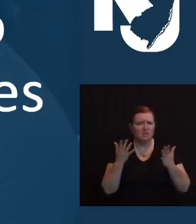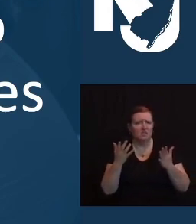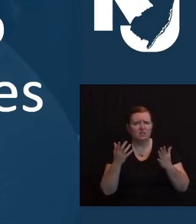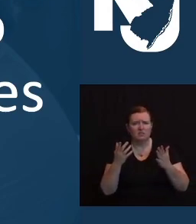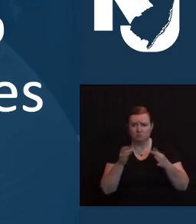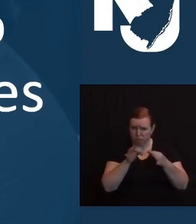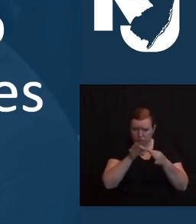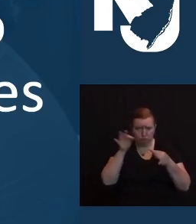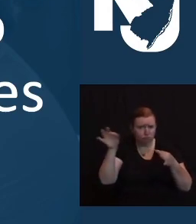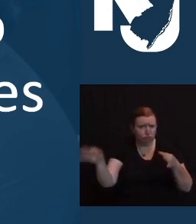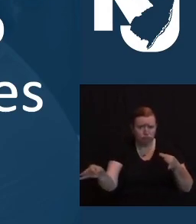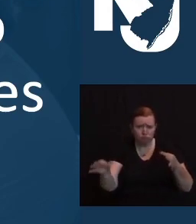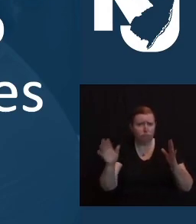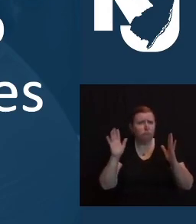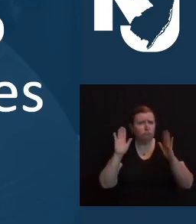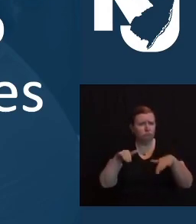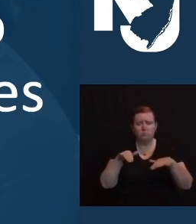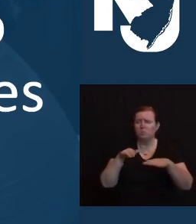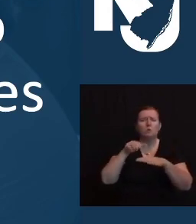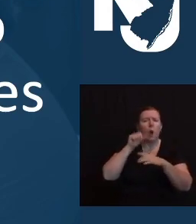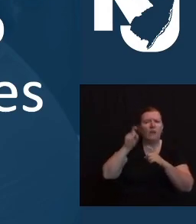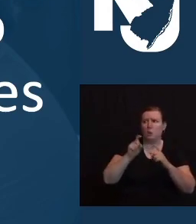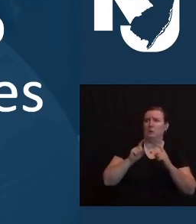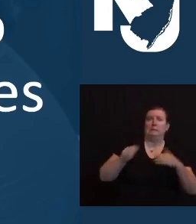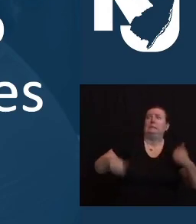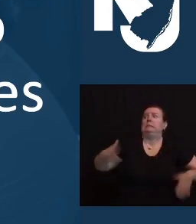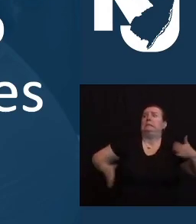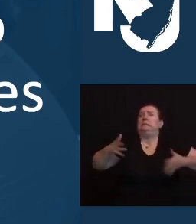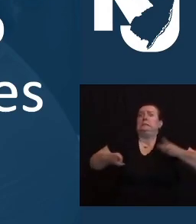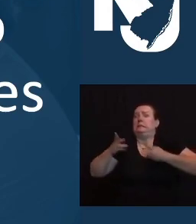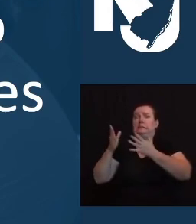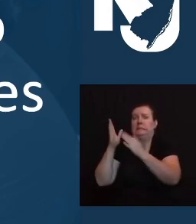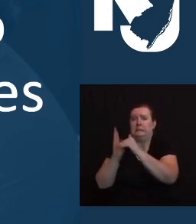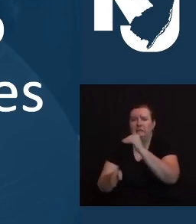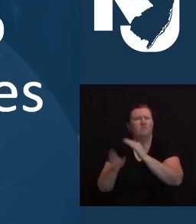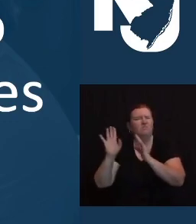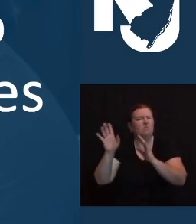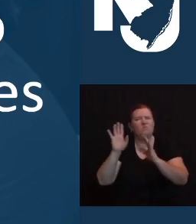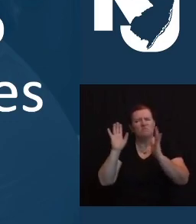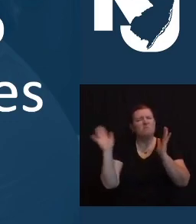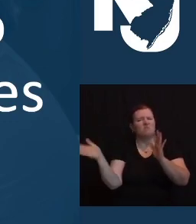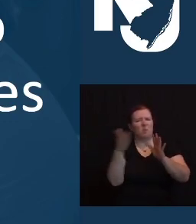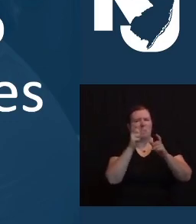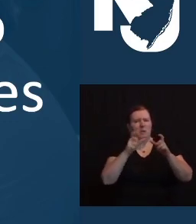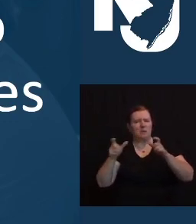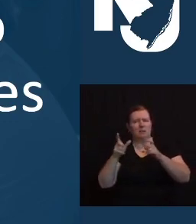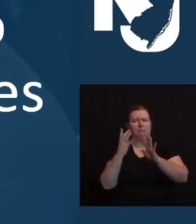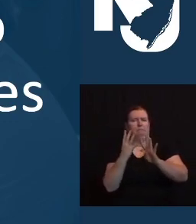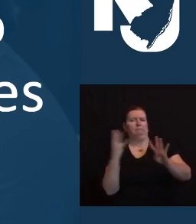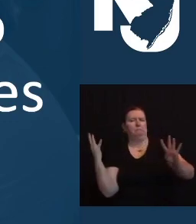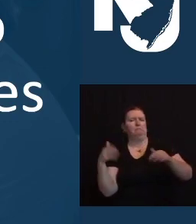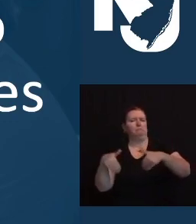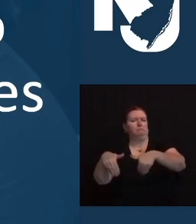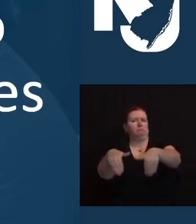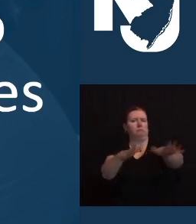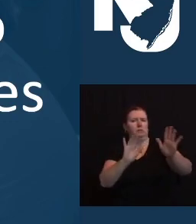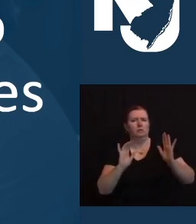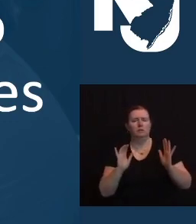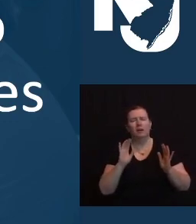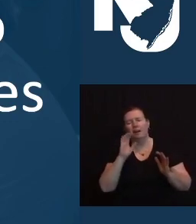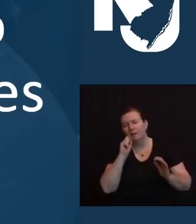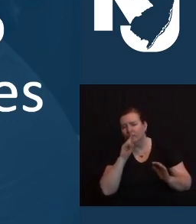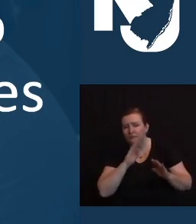I think, and by the way, if you're frustrated, we get it. We don't blame you. We are too. But I will say this,